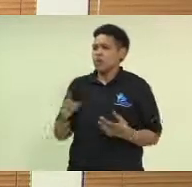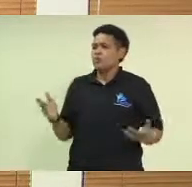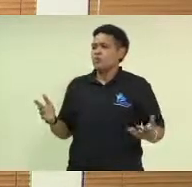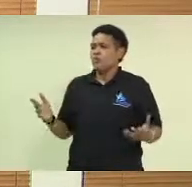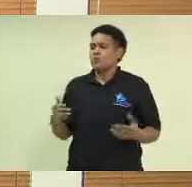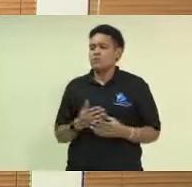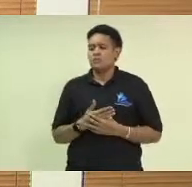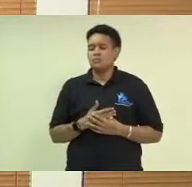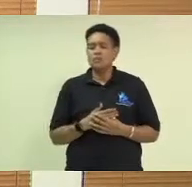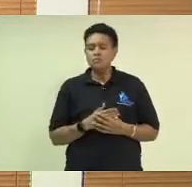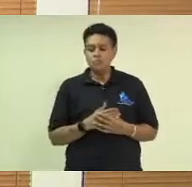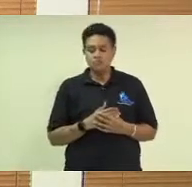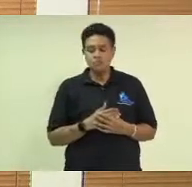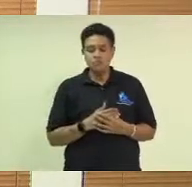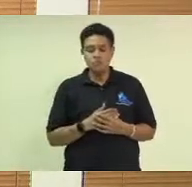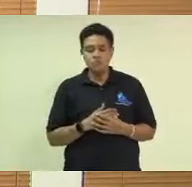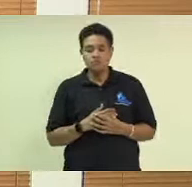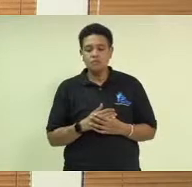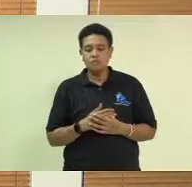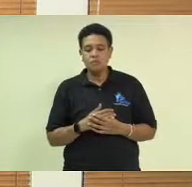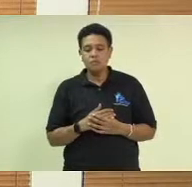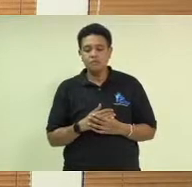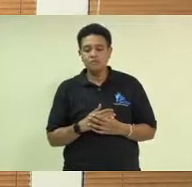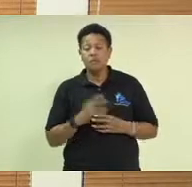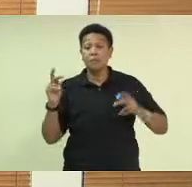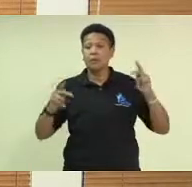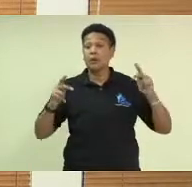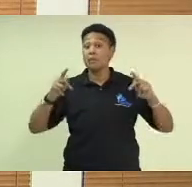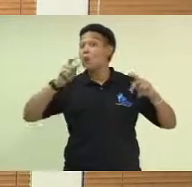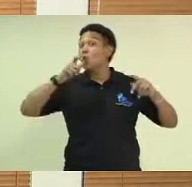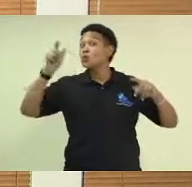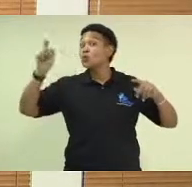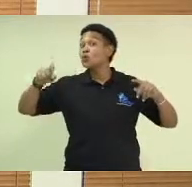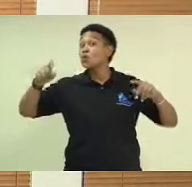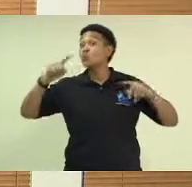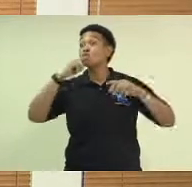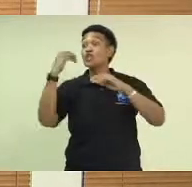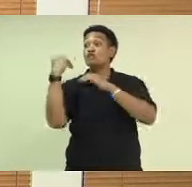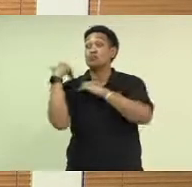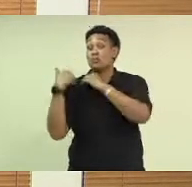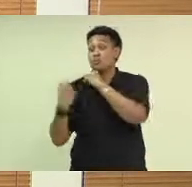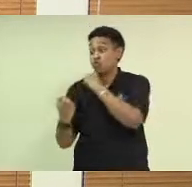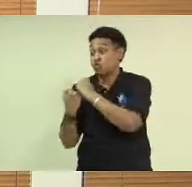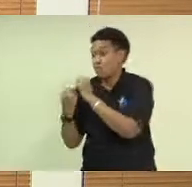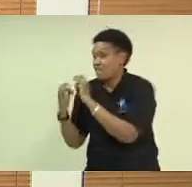is that persons who are or should be responsible for them